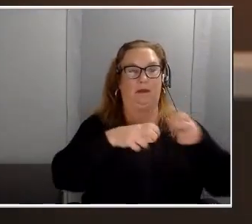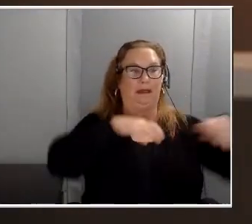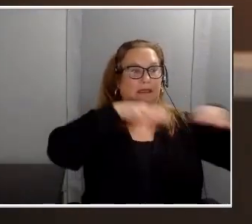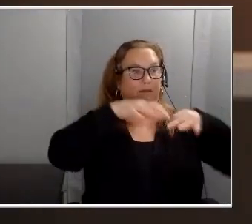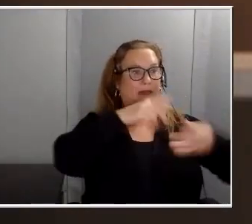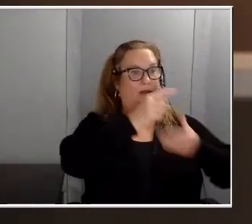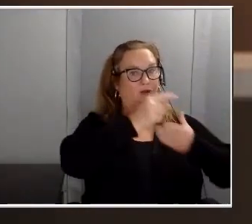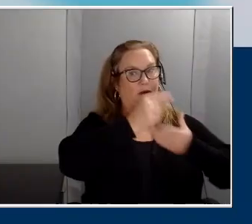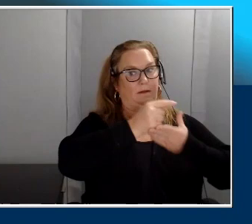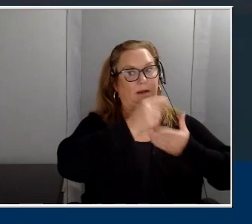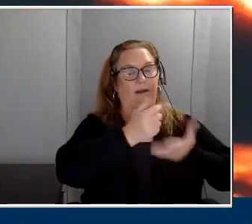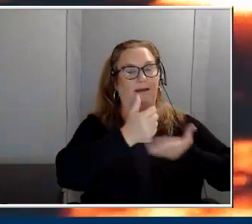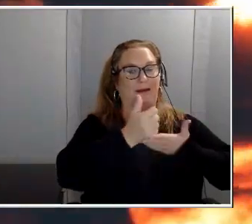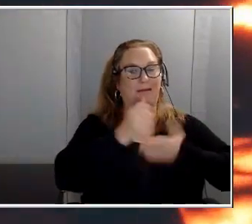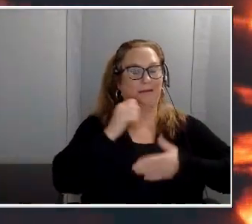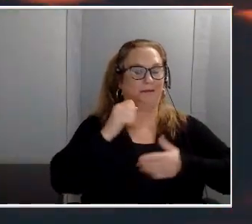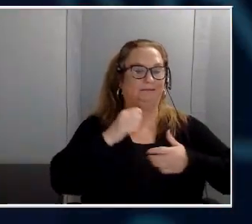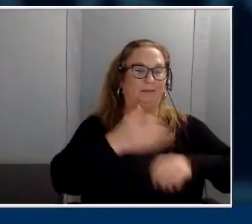life back.